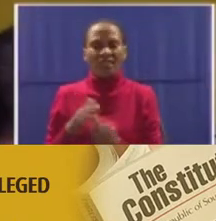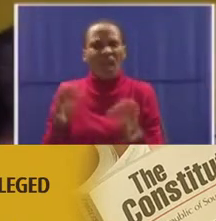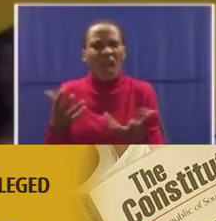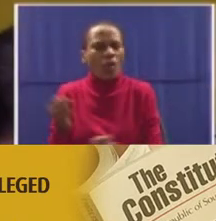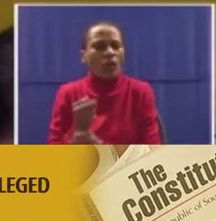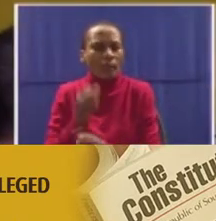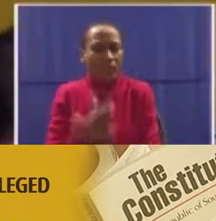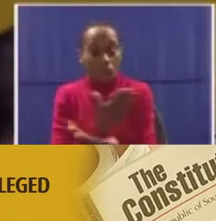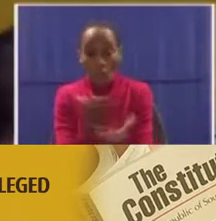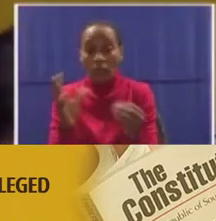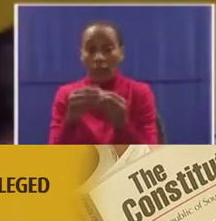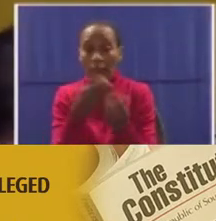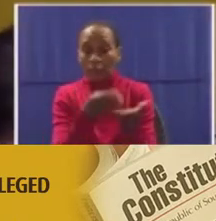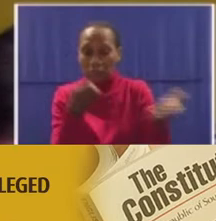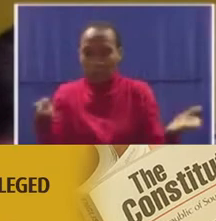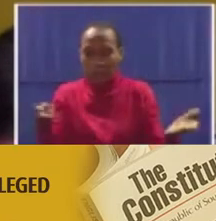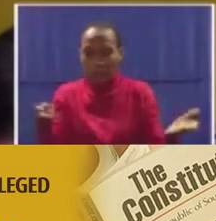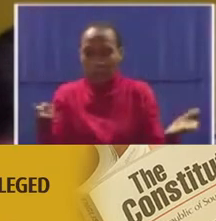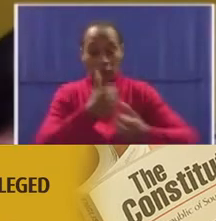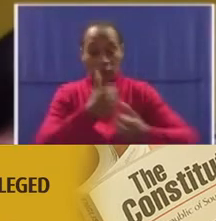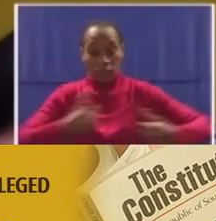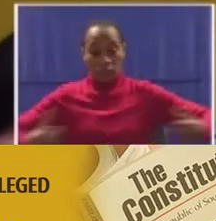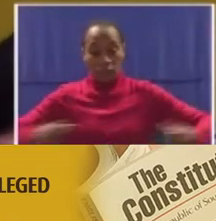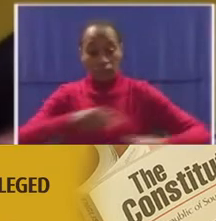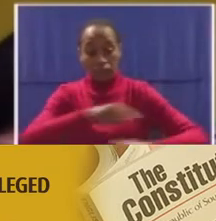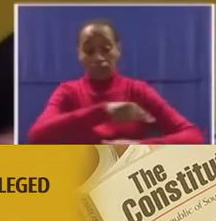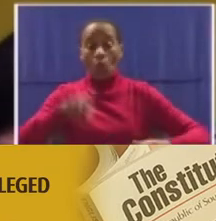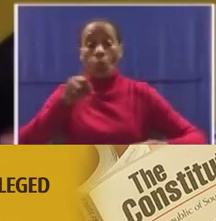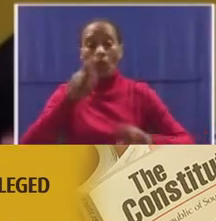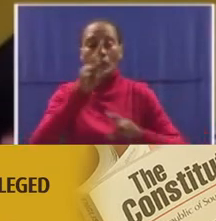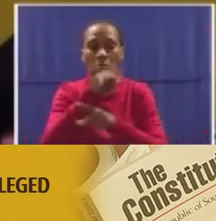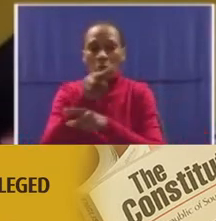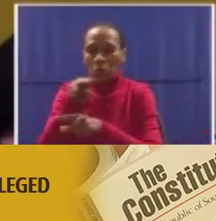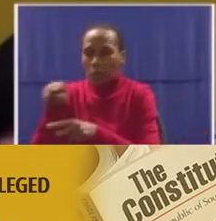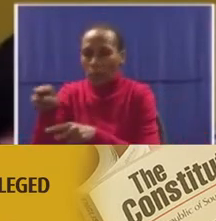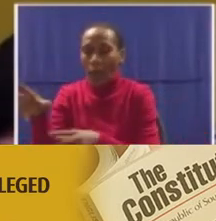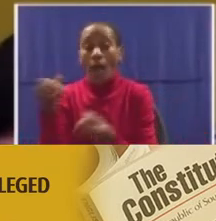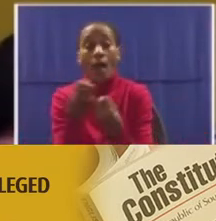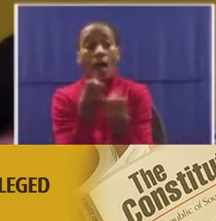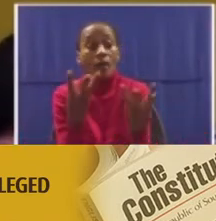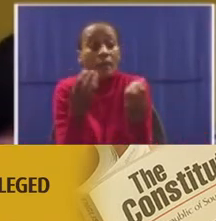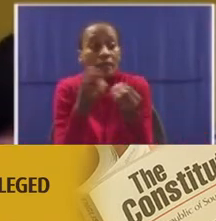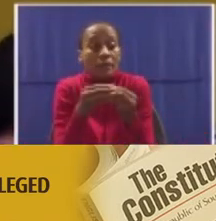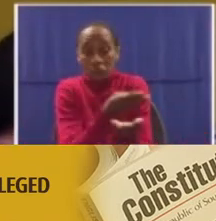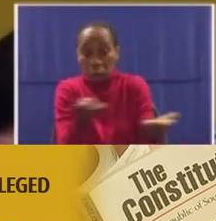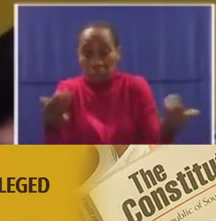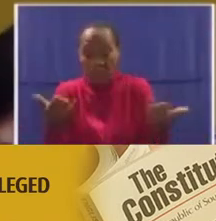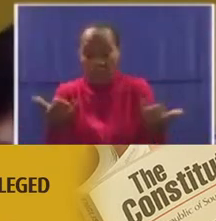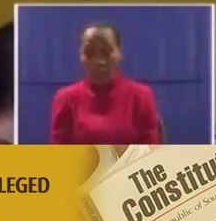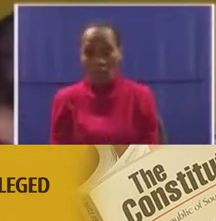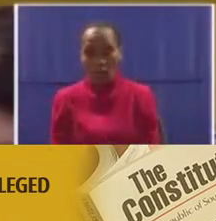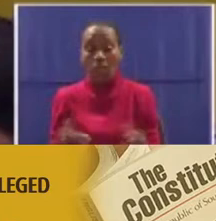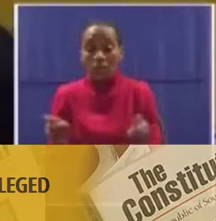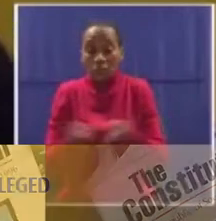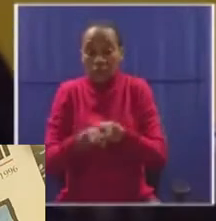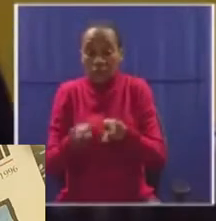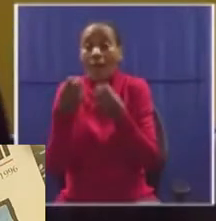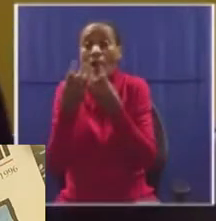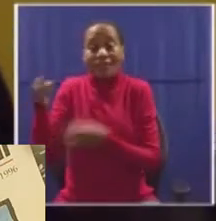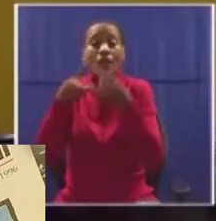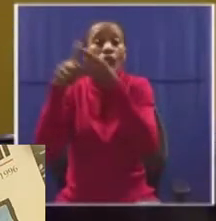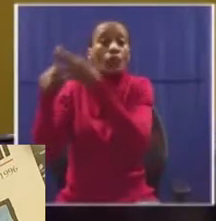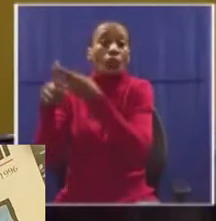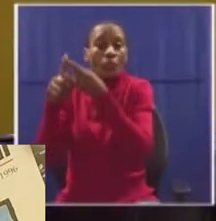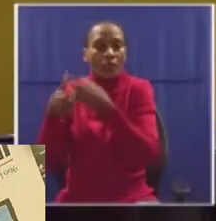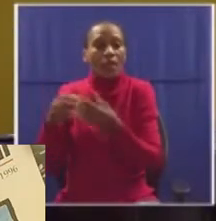forum I would request the table to confirm that we have the requisite number of members physically present in the chamber and on the virtual platform to take a